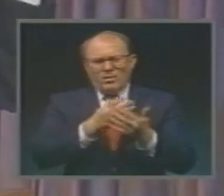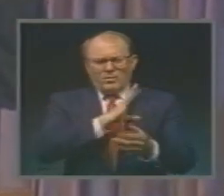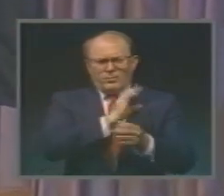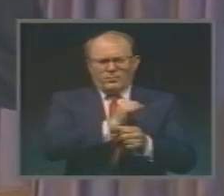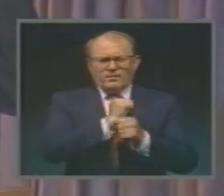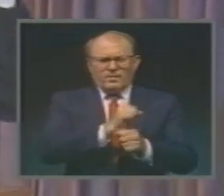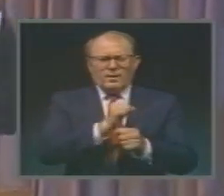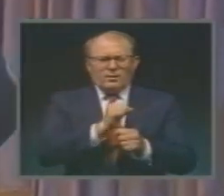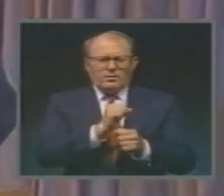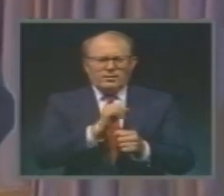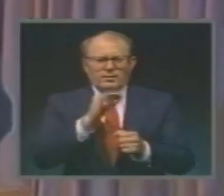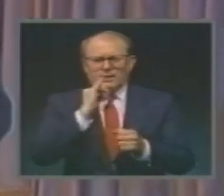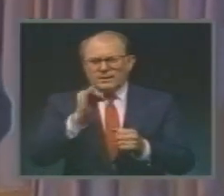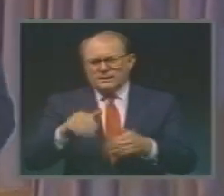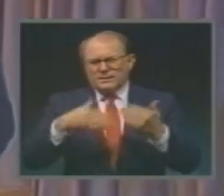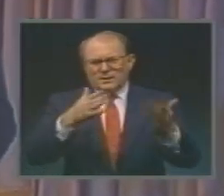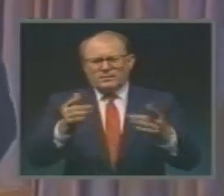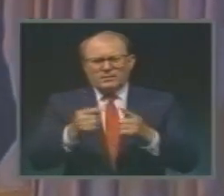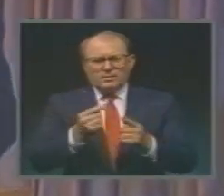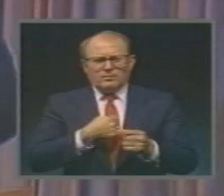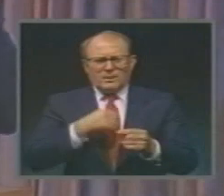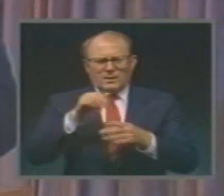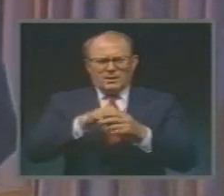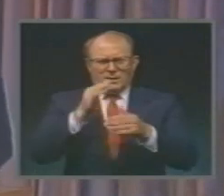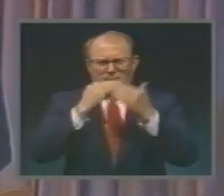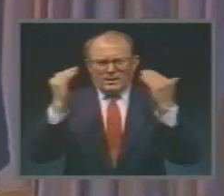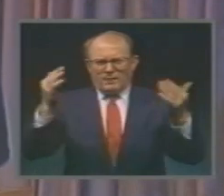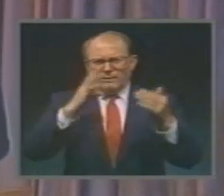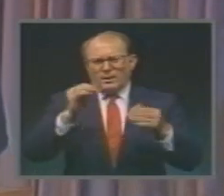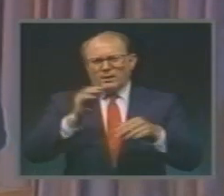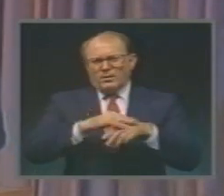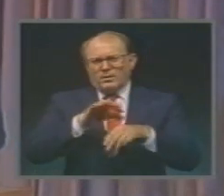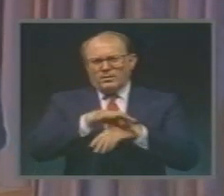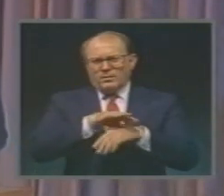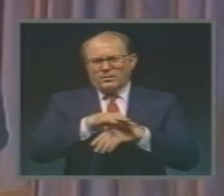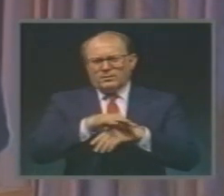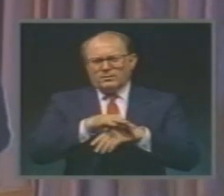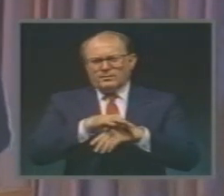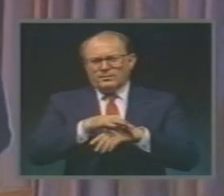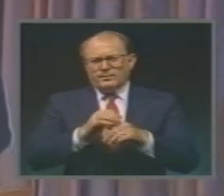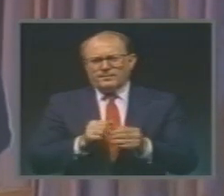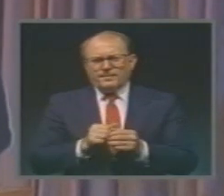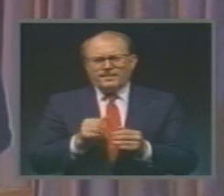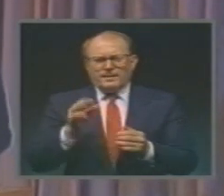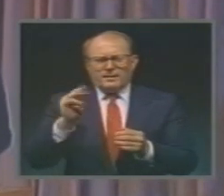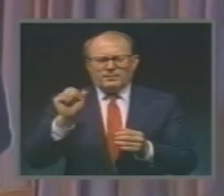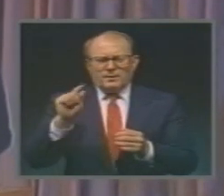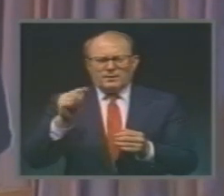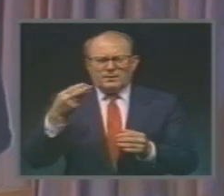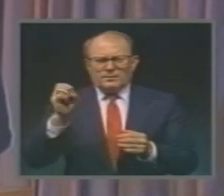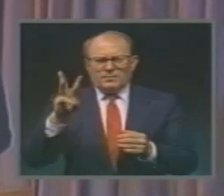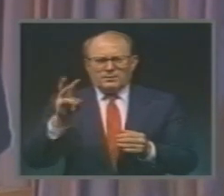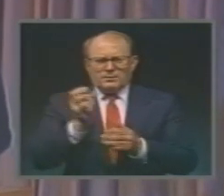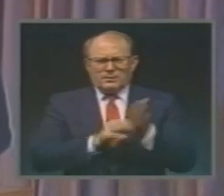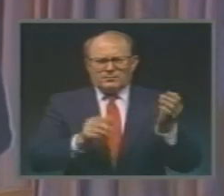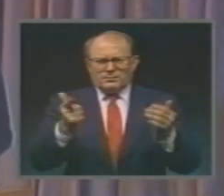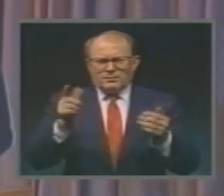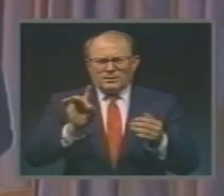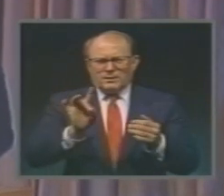or authority is given unto me in heaven and on earth." Matthew 28, verse